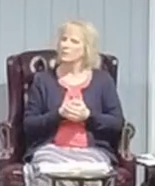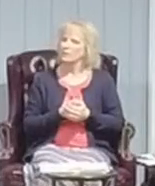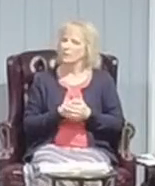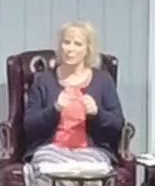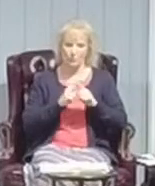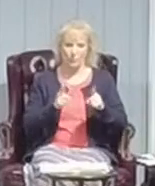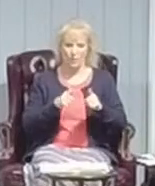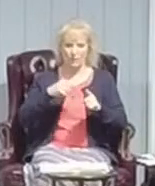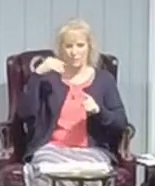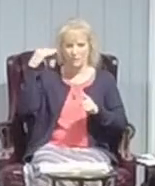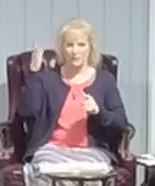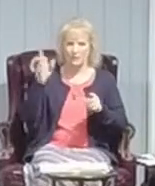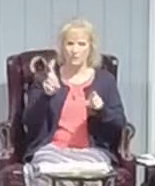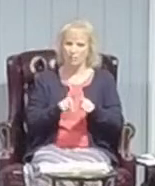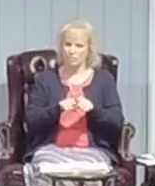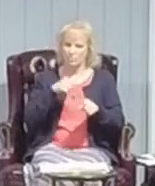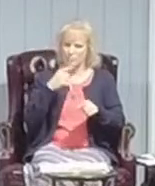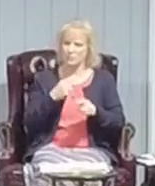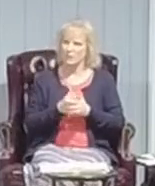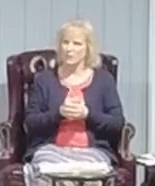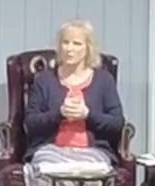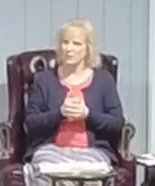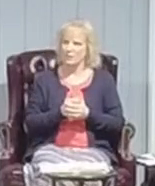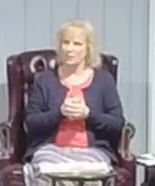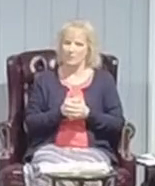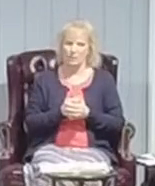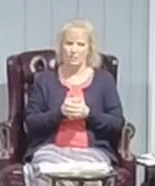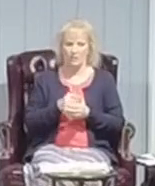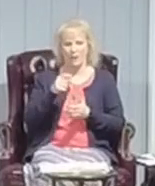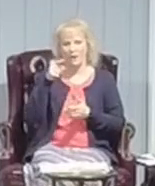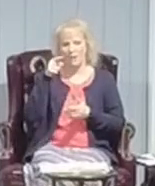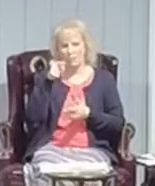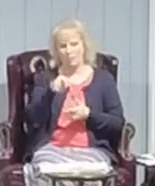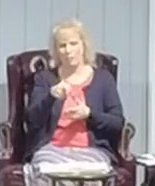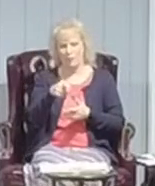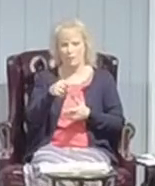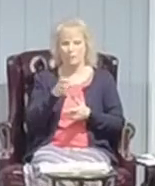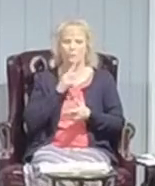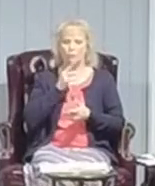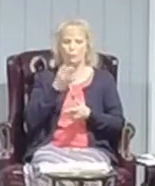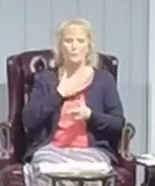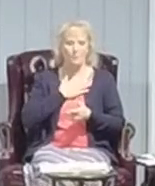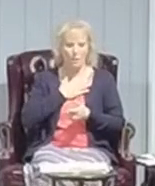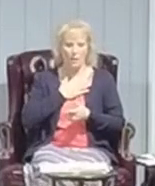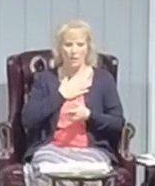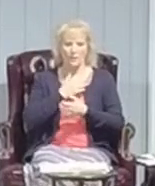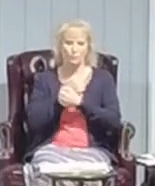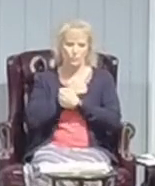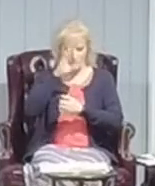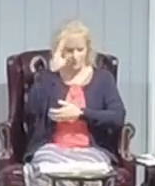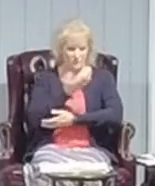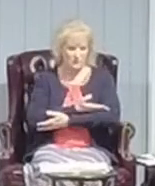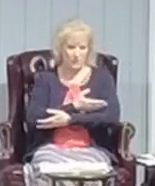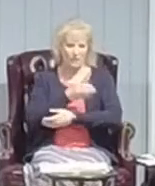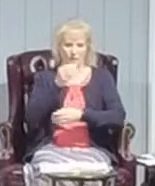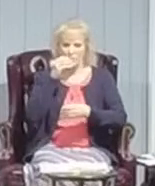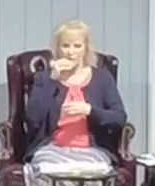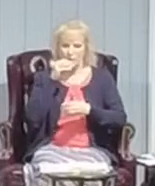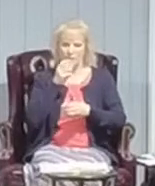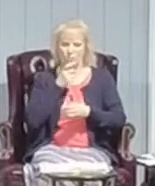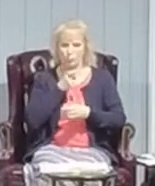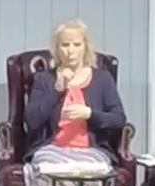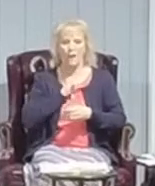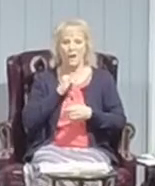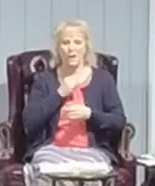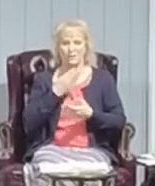But then he also said, Thou art my beloved Son, in whom I'm well pleased. He speaks to